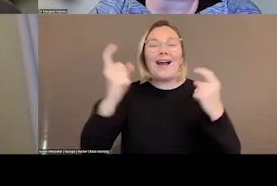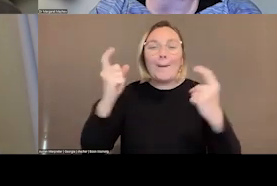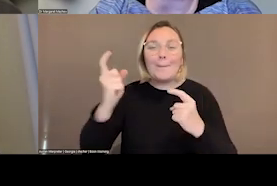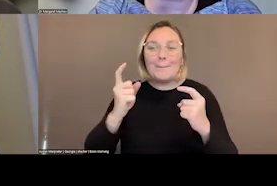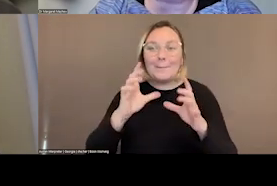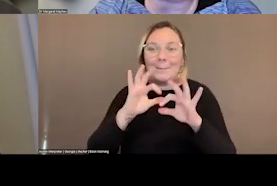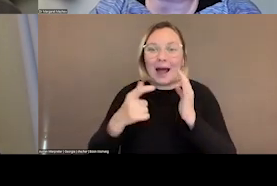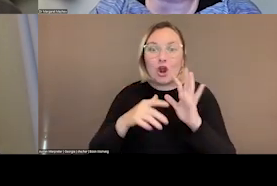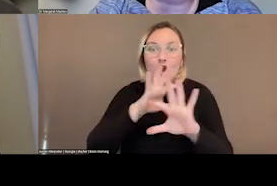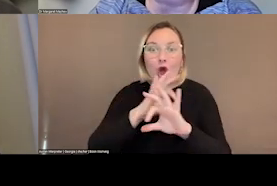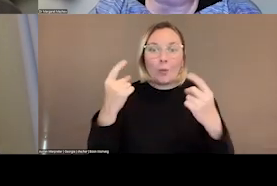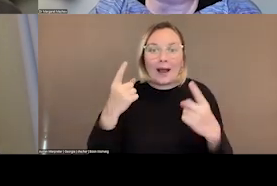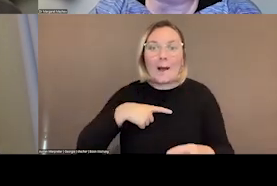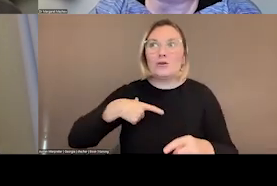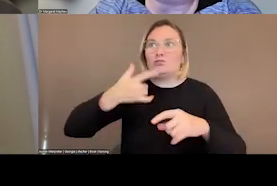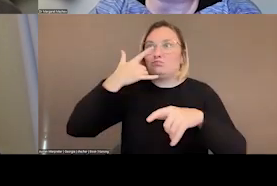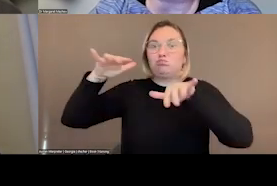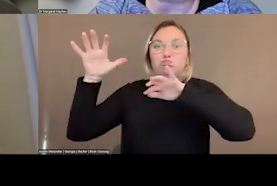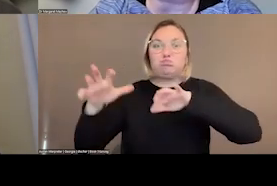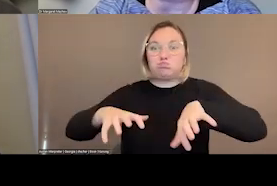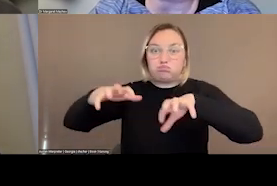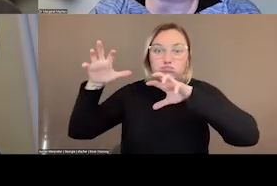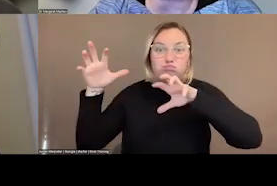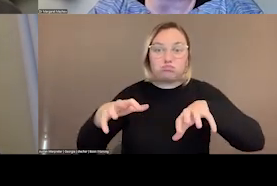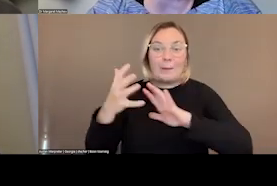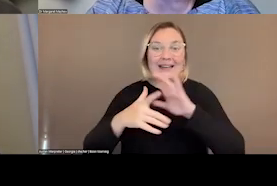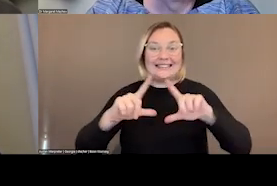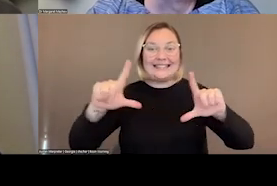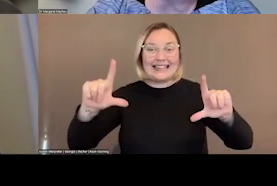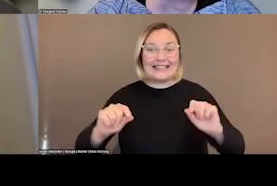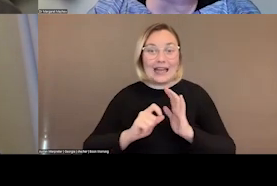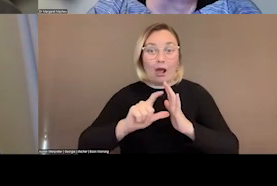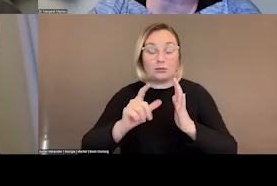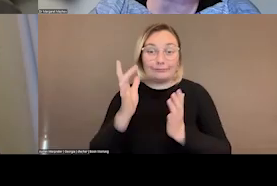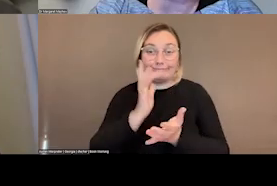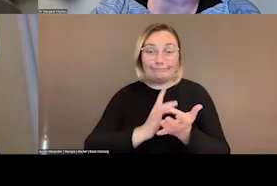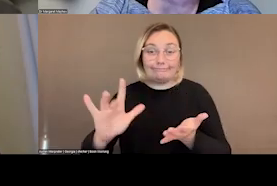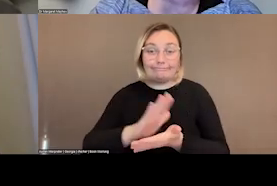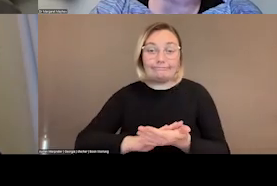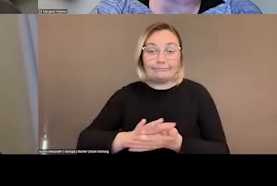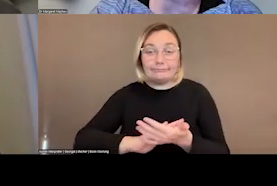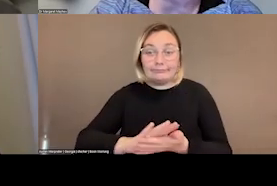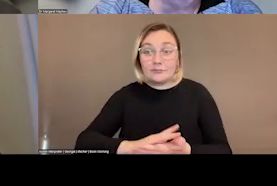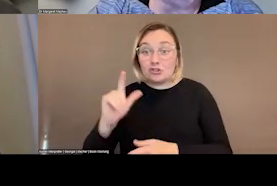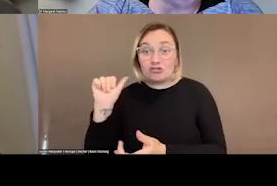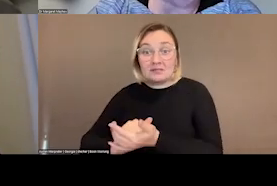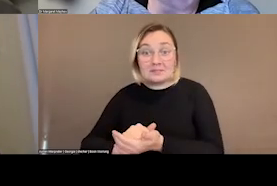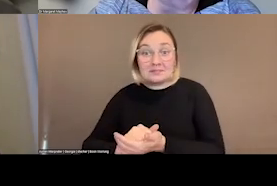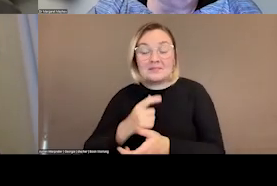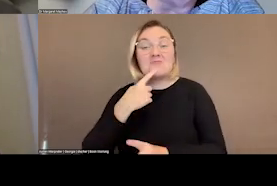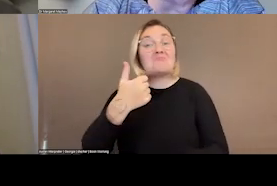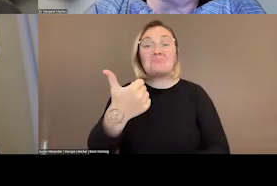shows up because the yeah, rain is wretched. I'm like, okay, there goes our ticket sales. yeah, Was that a reasonable thing? yeah. Um,